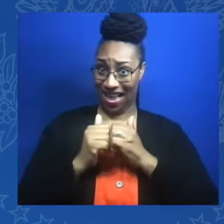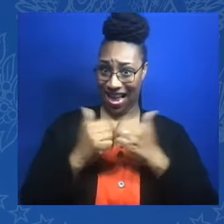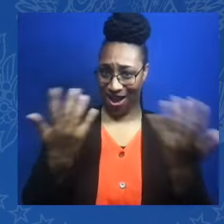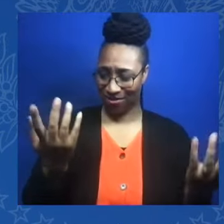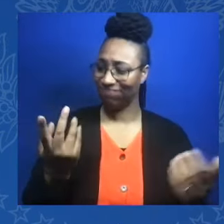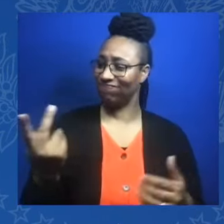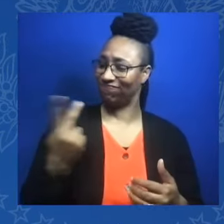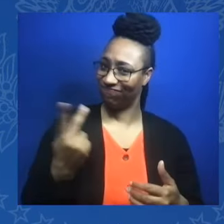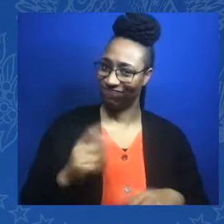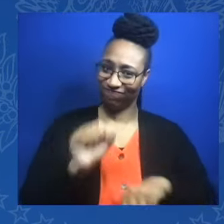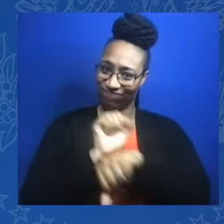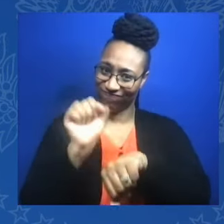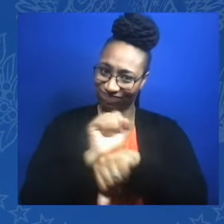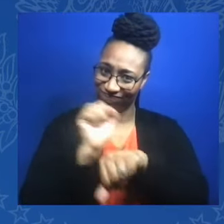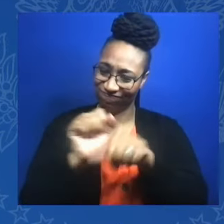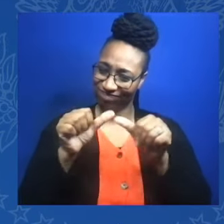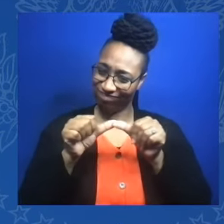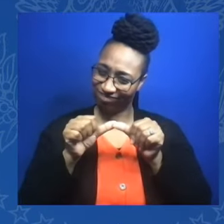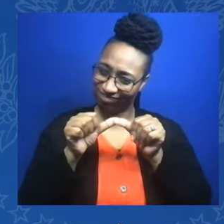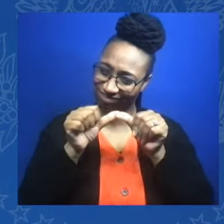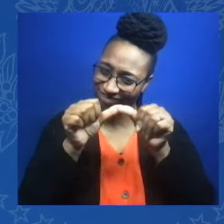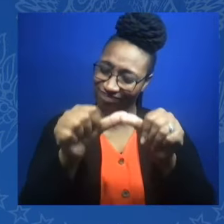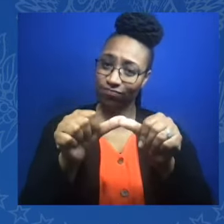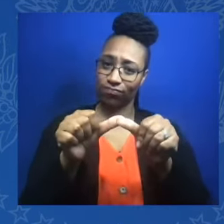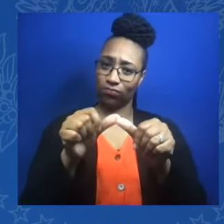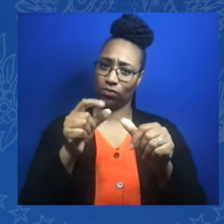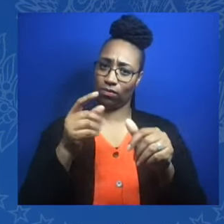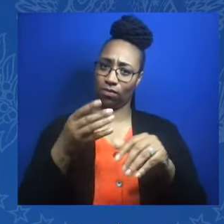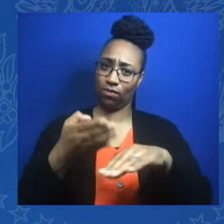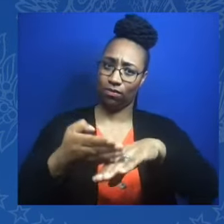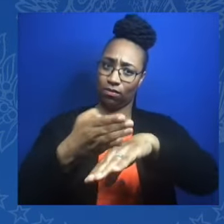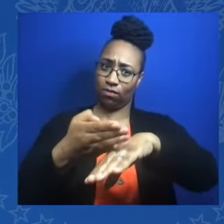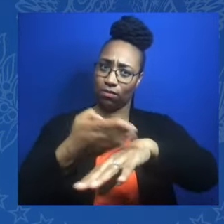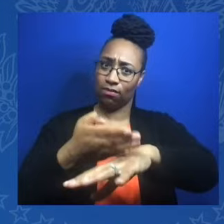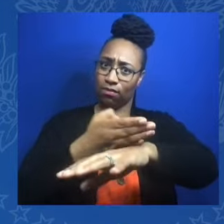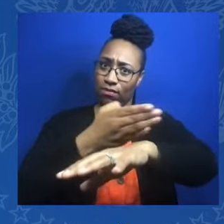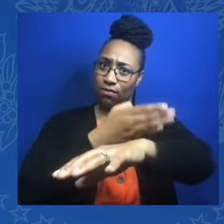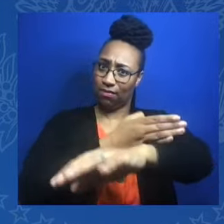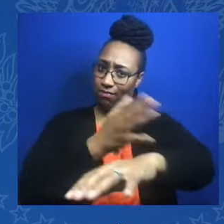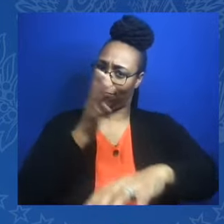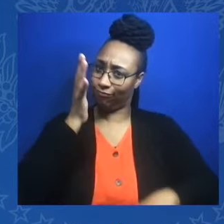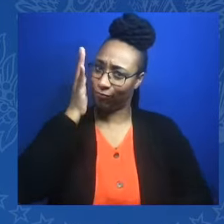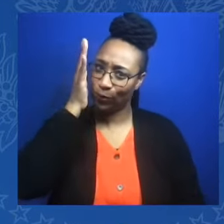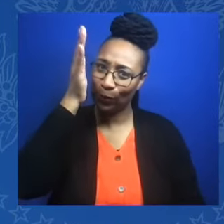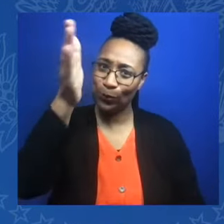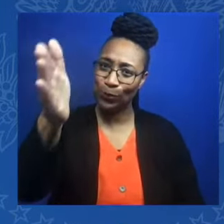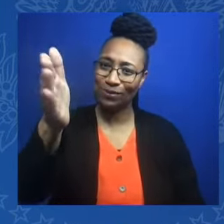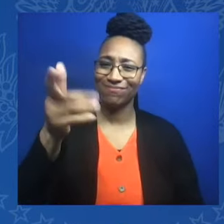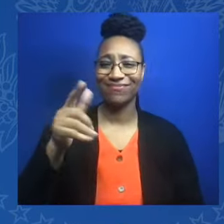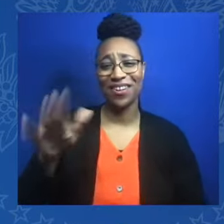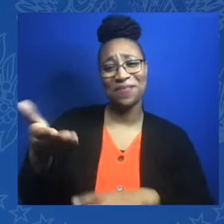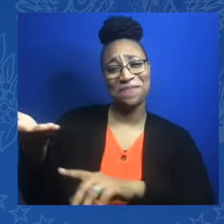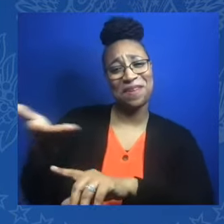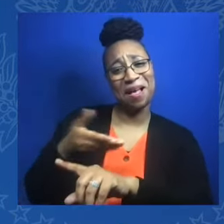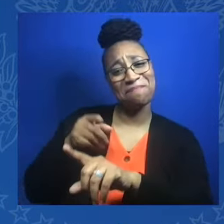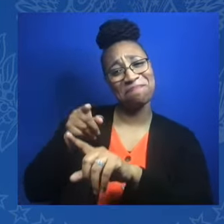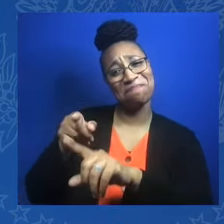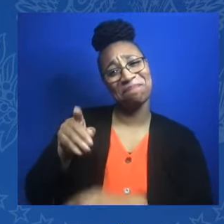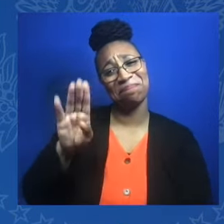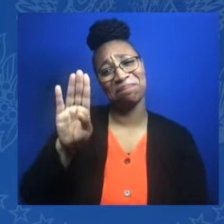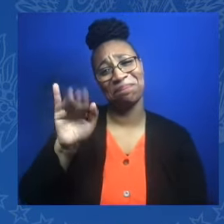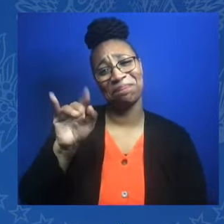our people. Welcome to Canada, my friend, ladies and gentlemen, the President of the United States of America, Joe